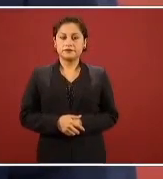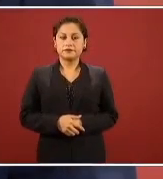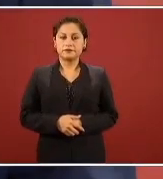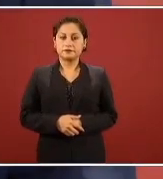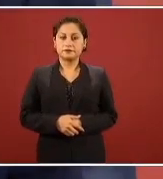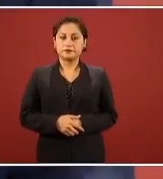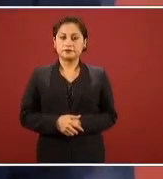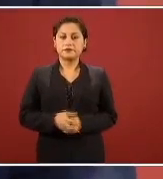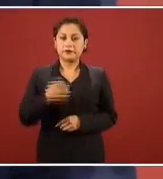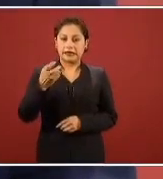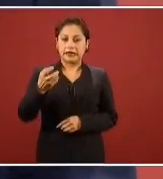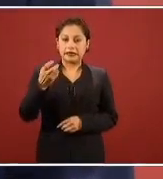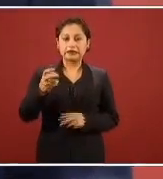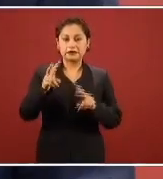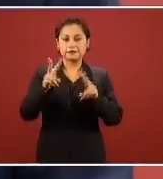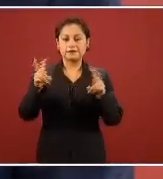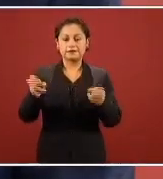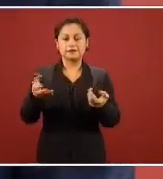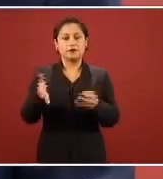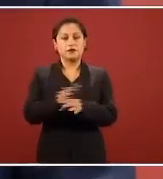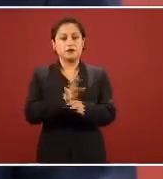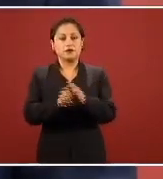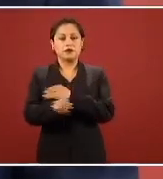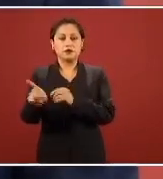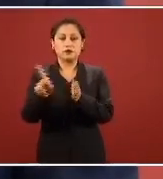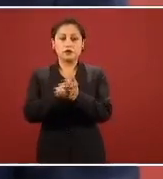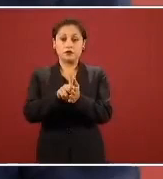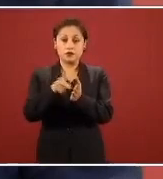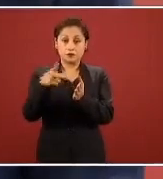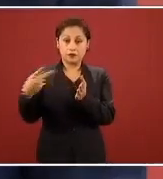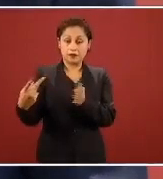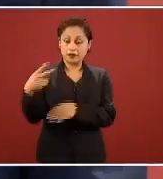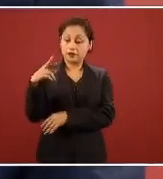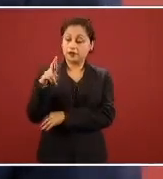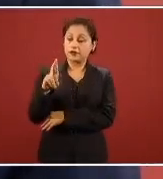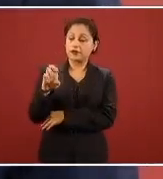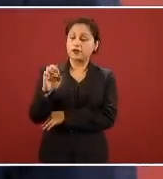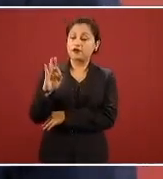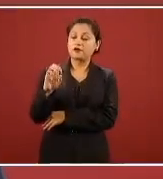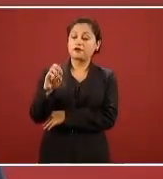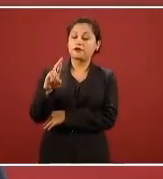El periódico Reforma, o sea, lo tengo que decir porque